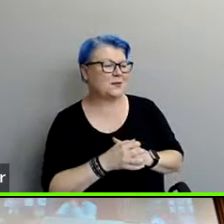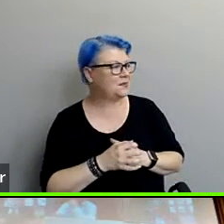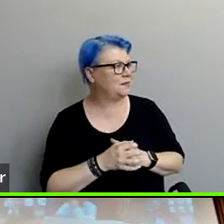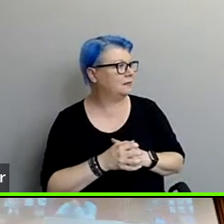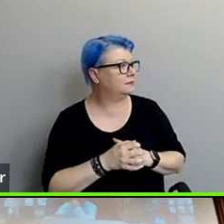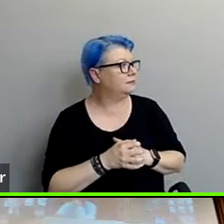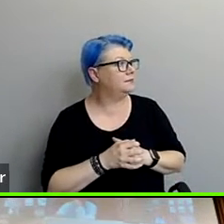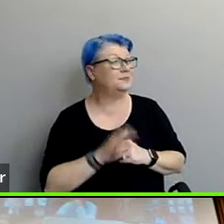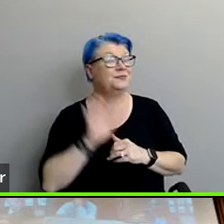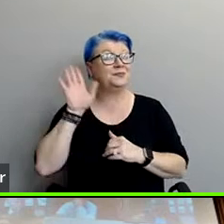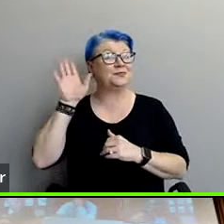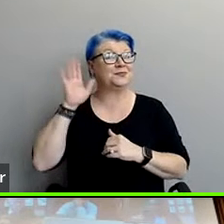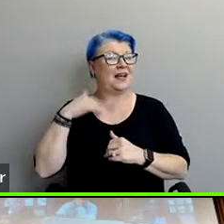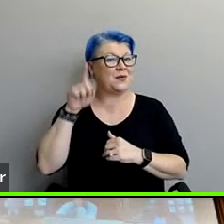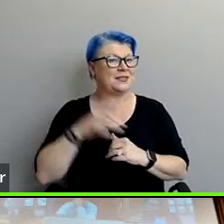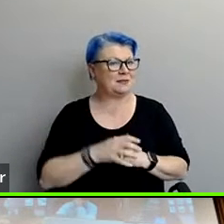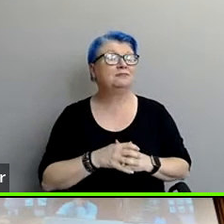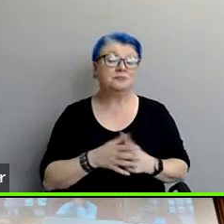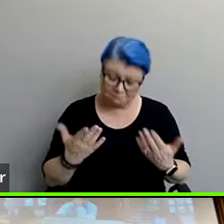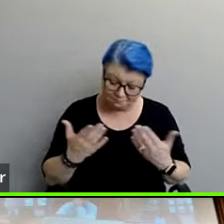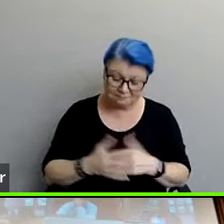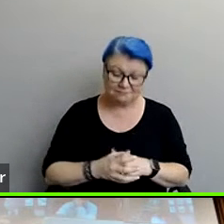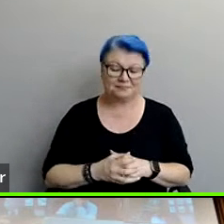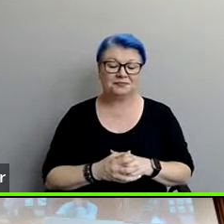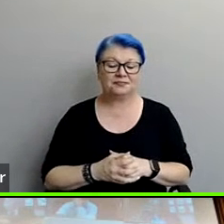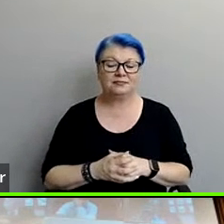Wait, I have a question.